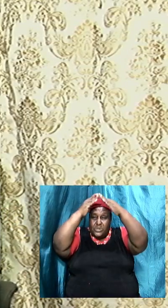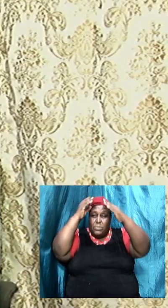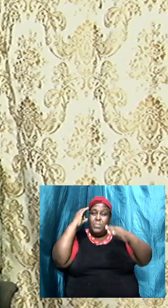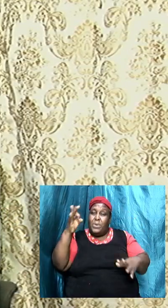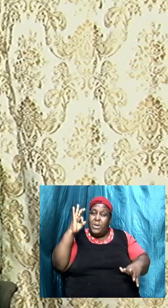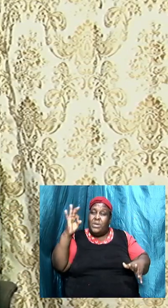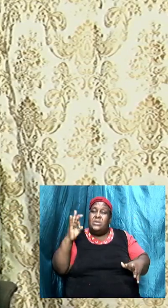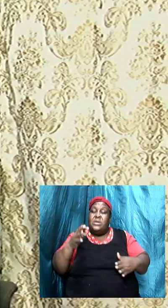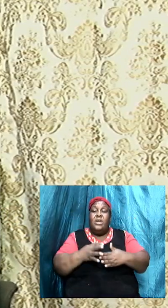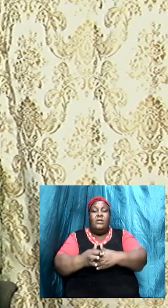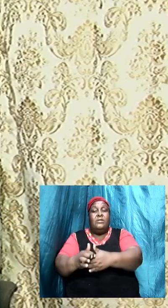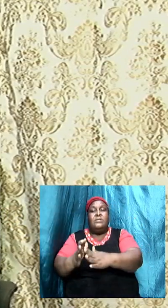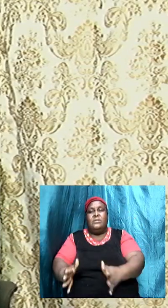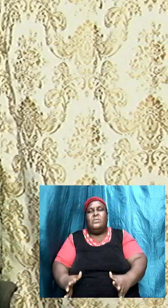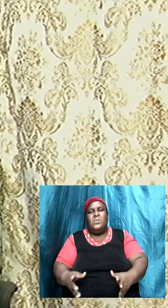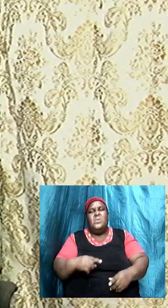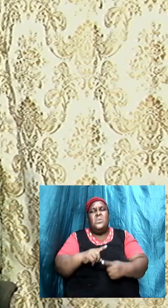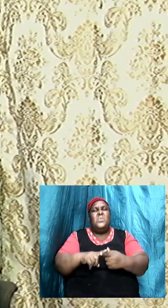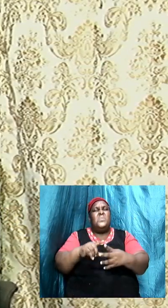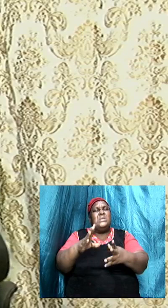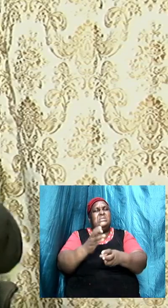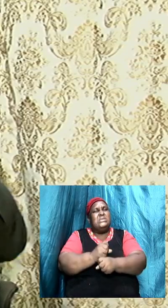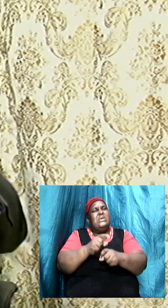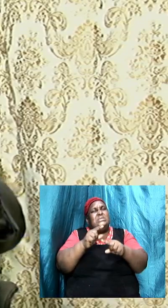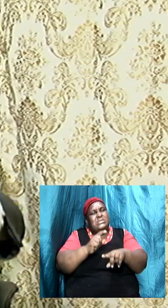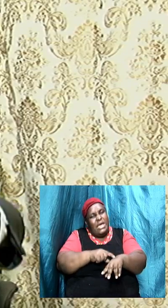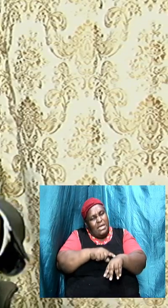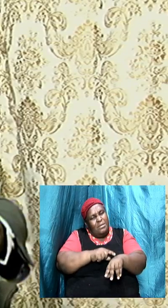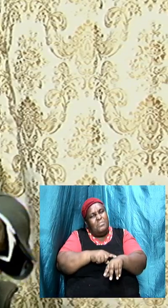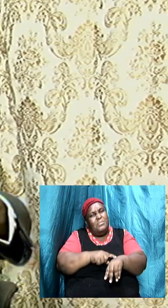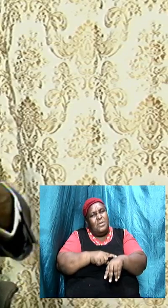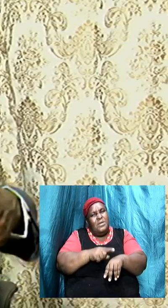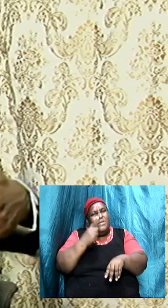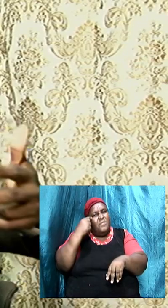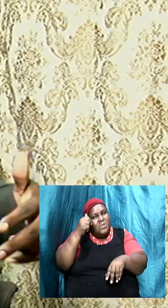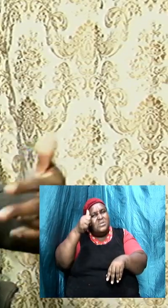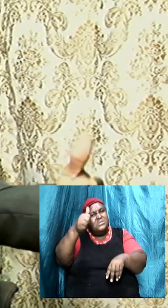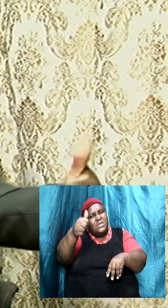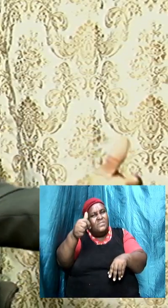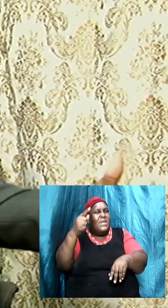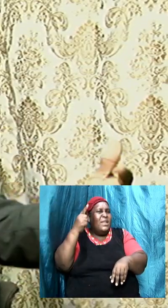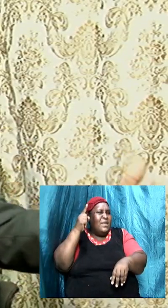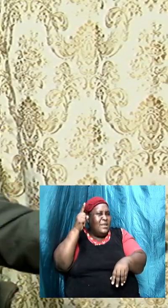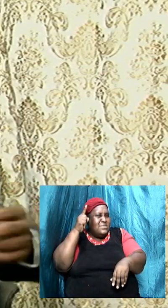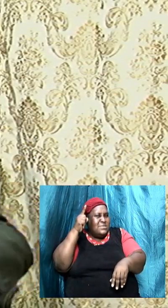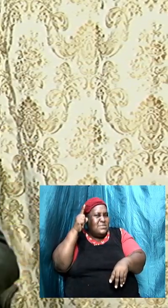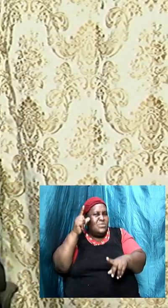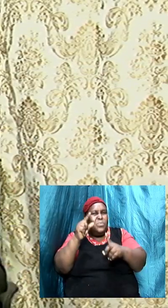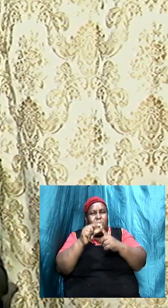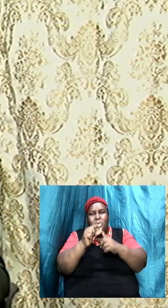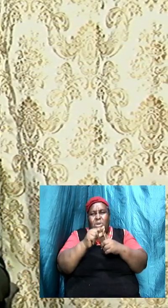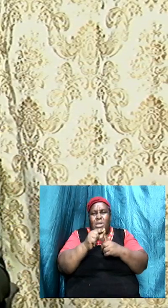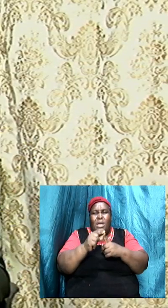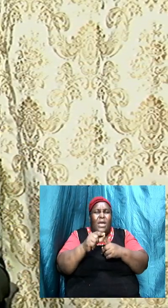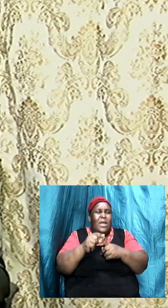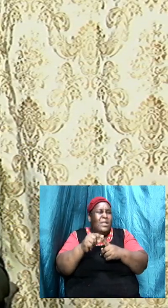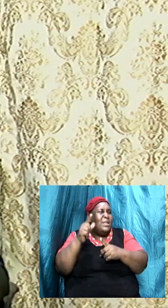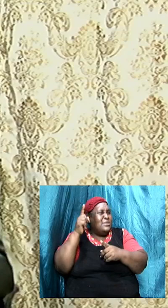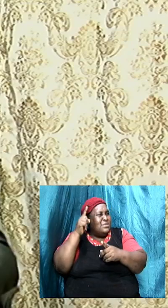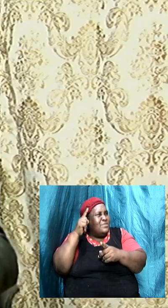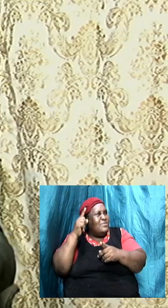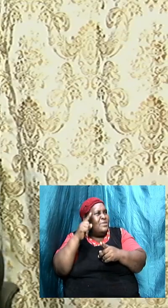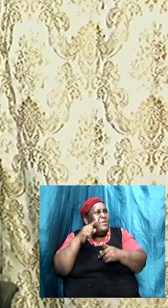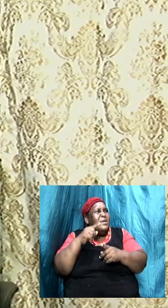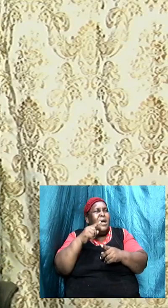yourself and you look at the word, now if you are listening to a person preaching and teaching for years, and then now